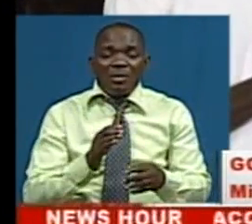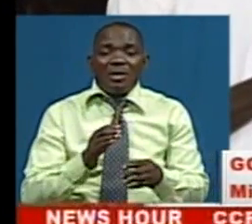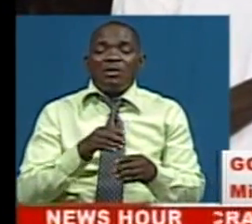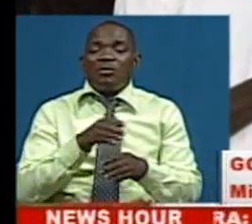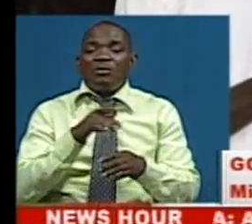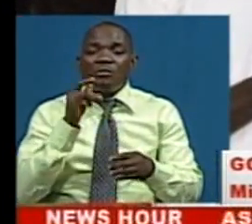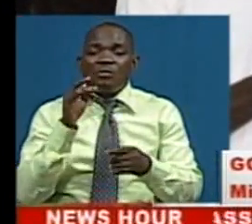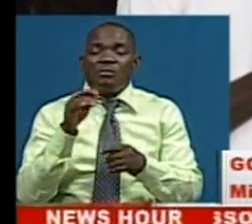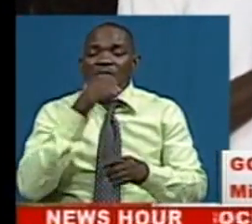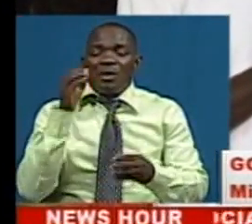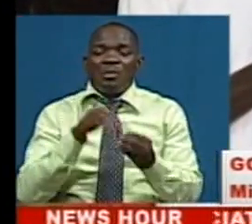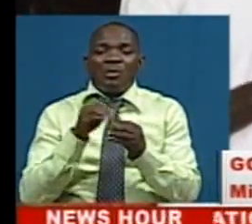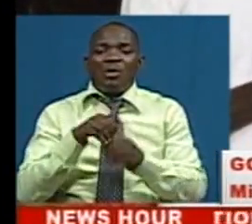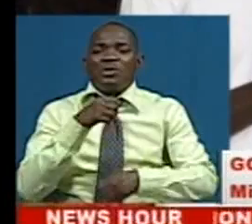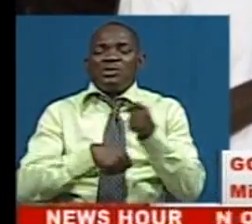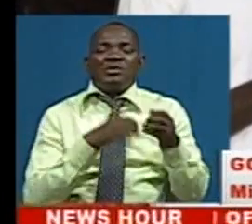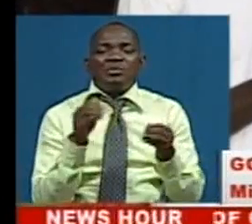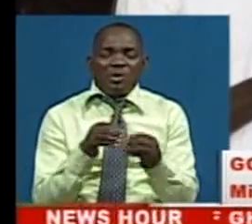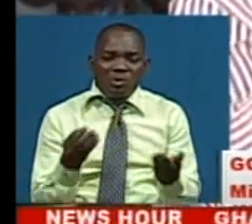being affected.